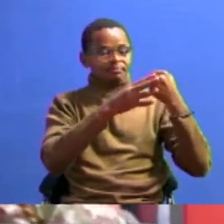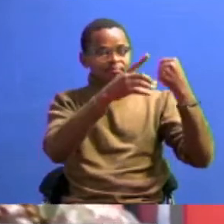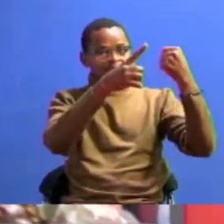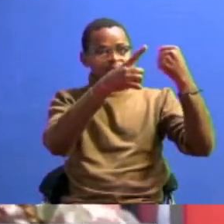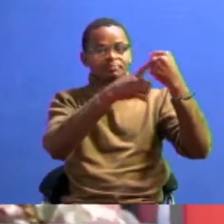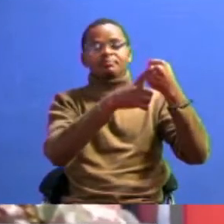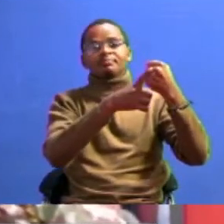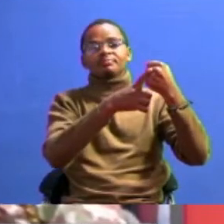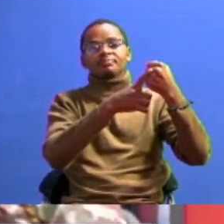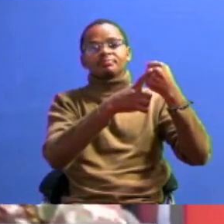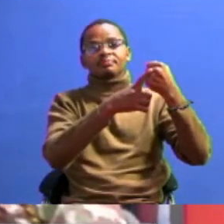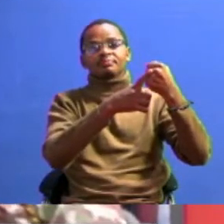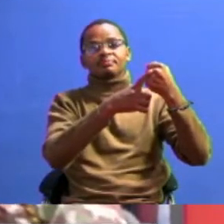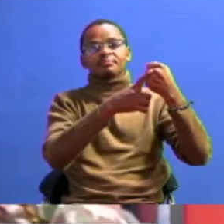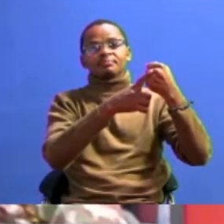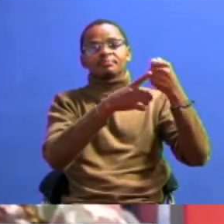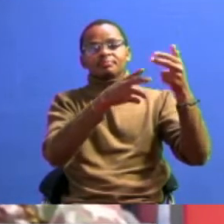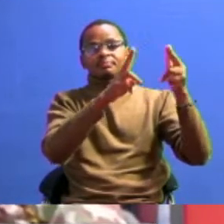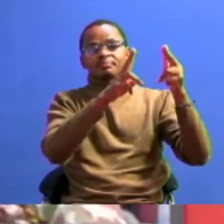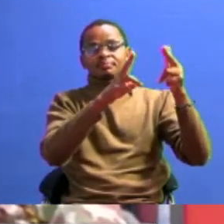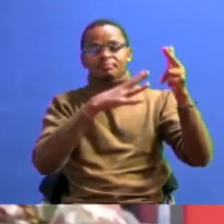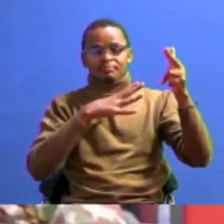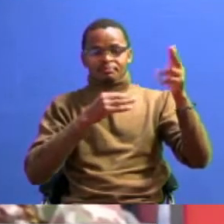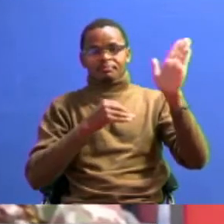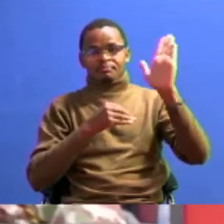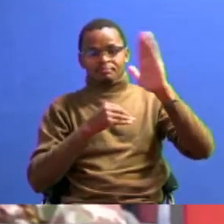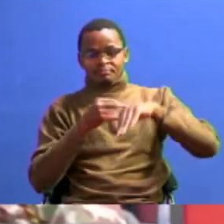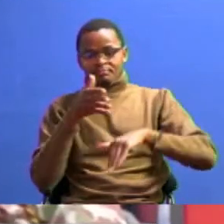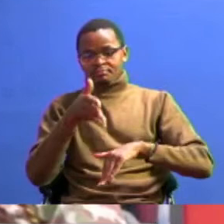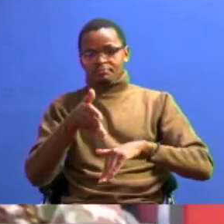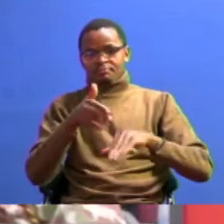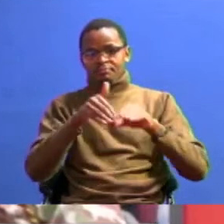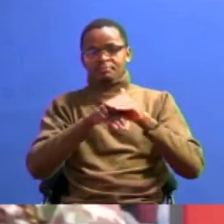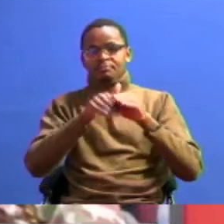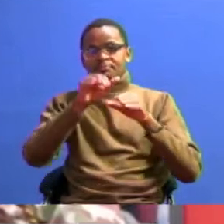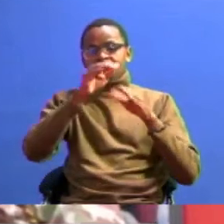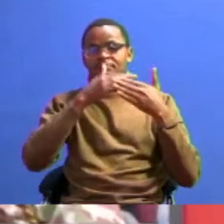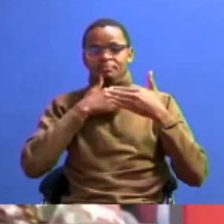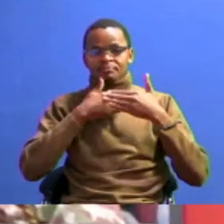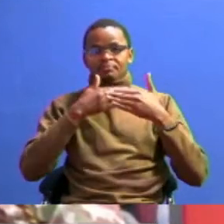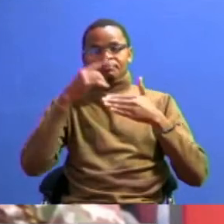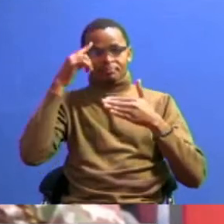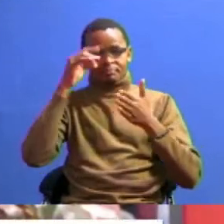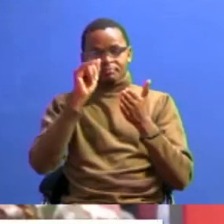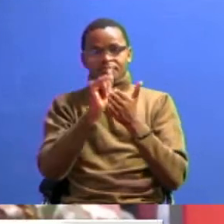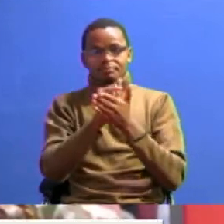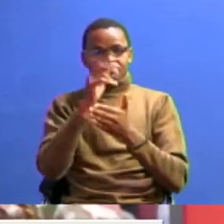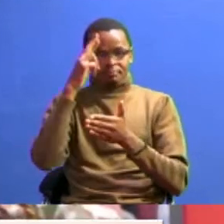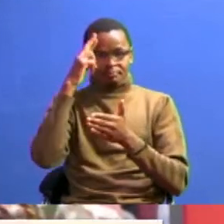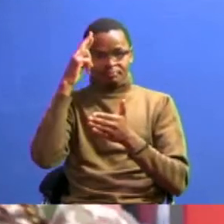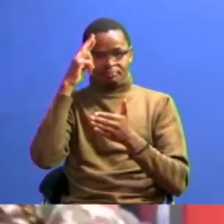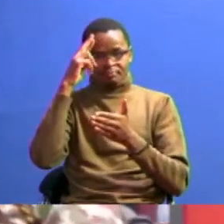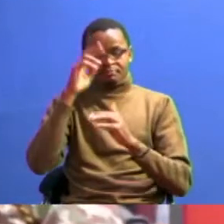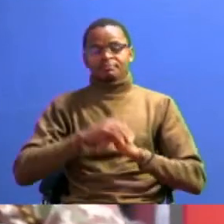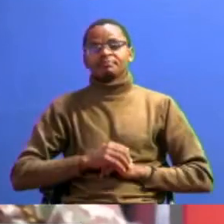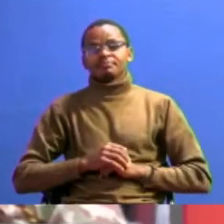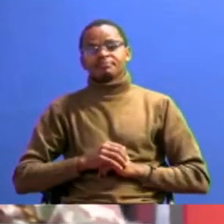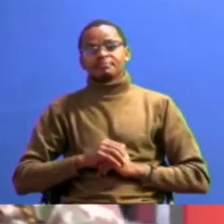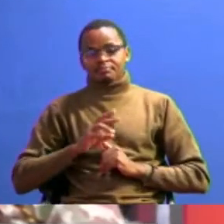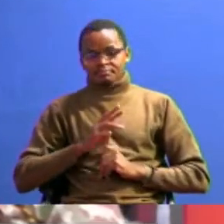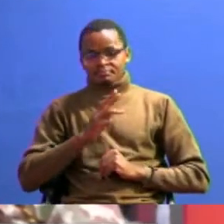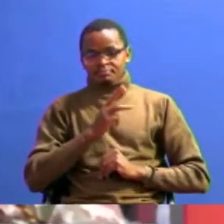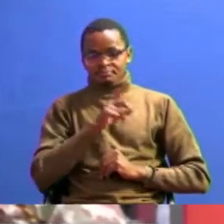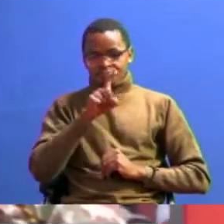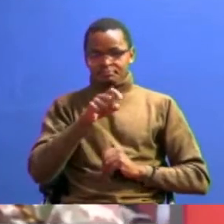96 guns have been returned here in Samburu. And for that reason, we must